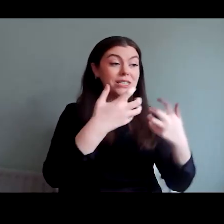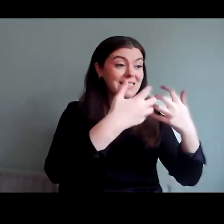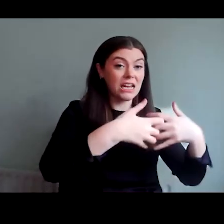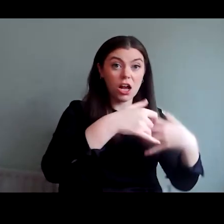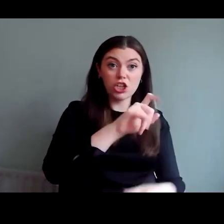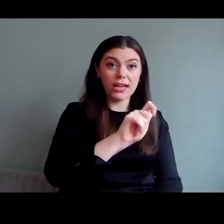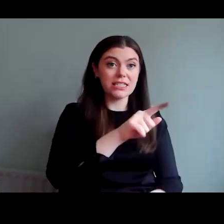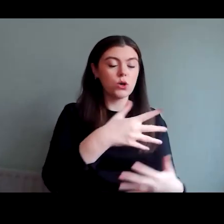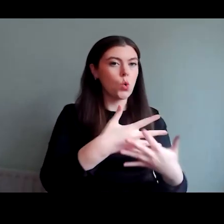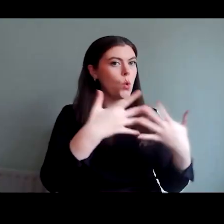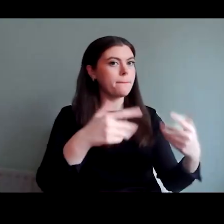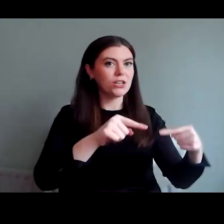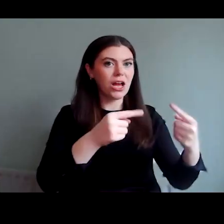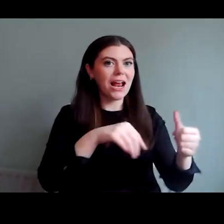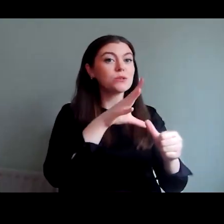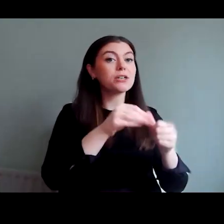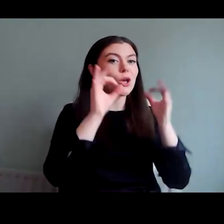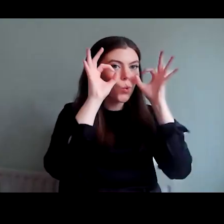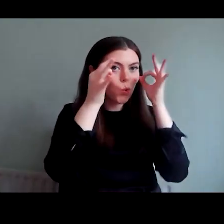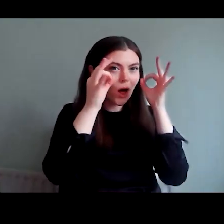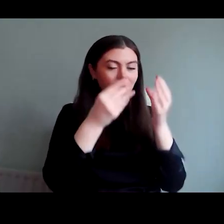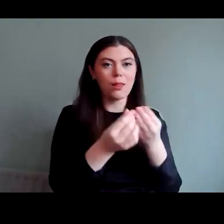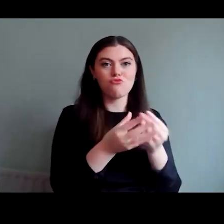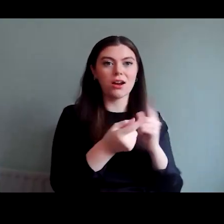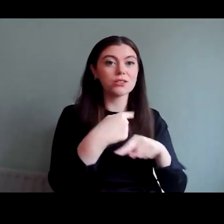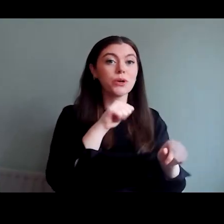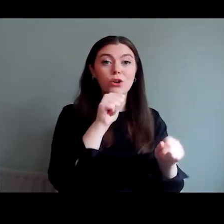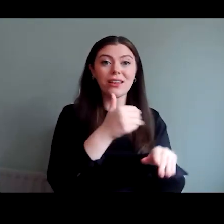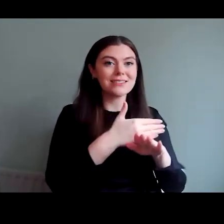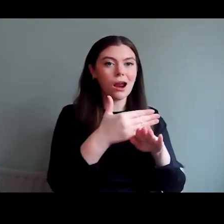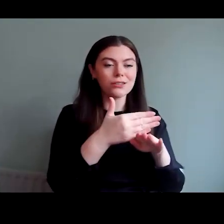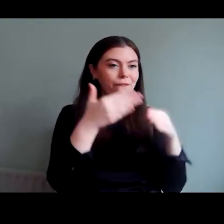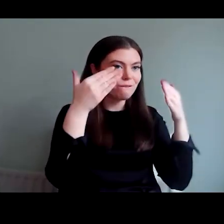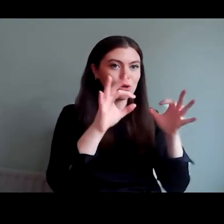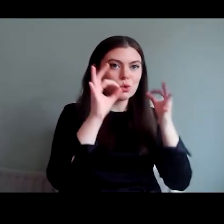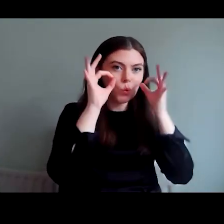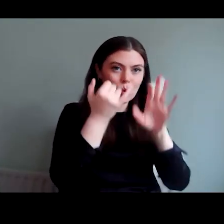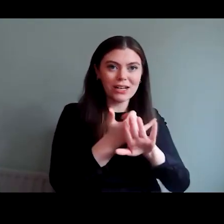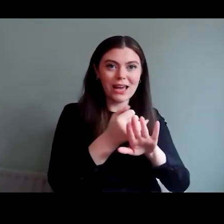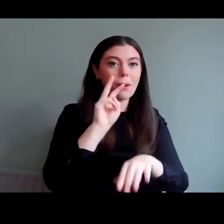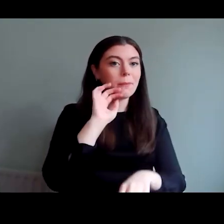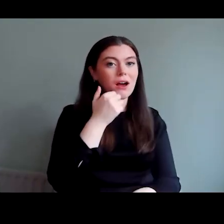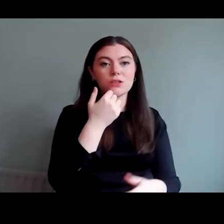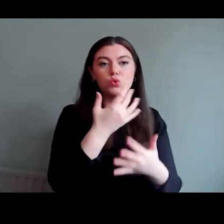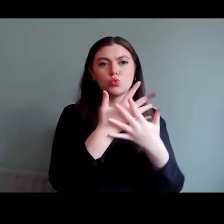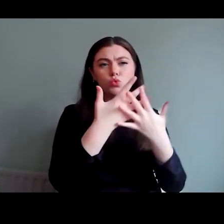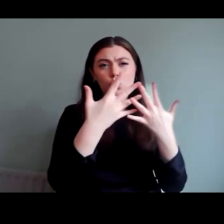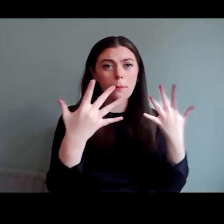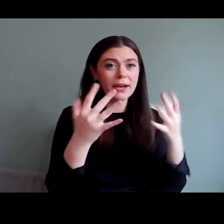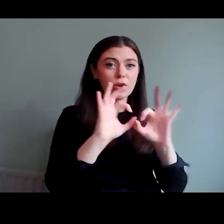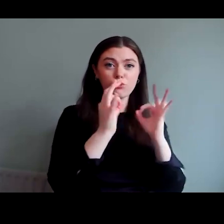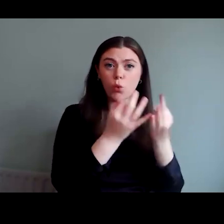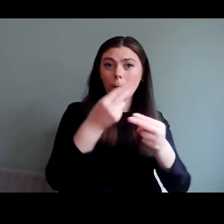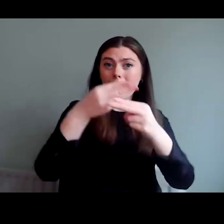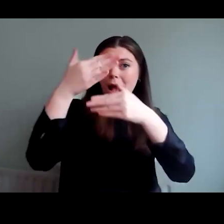challenge, particularly Google products. We haven't stepped into the Google one yet because so many of our groups and